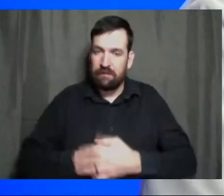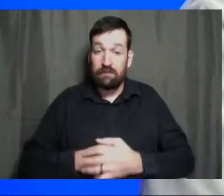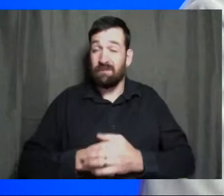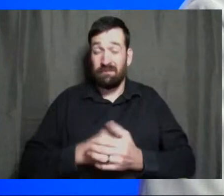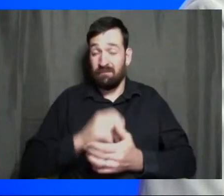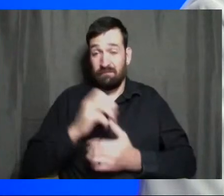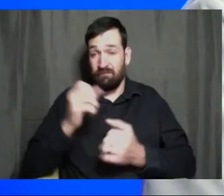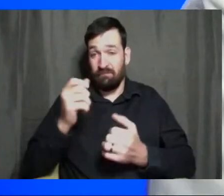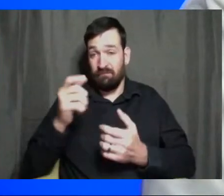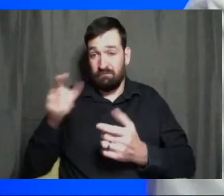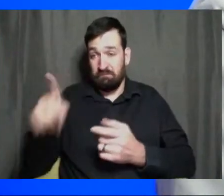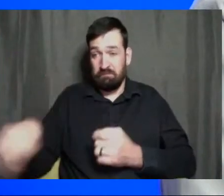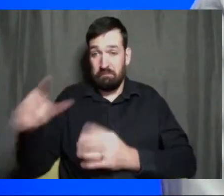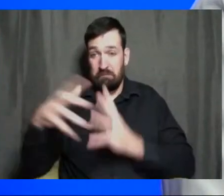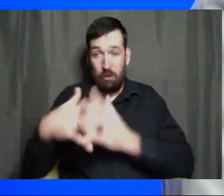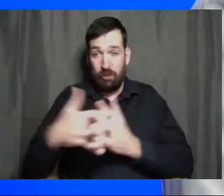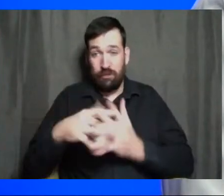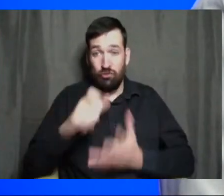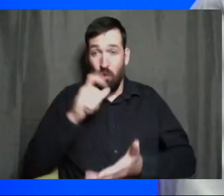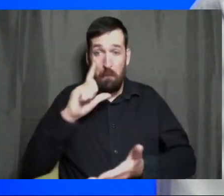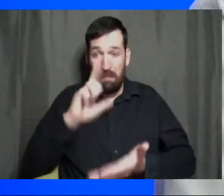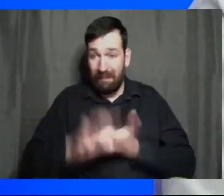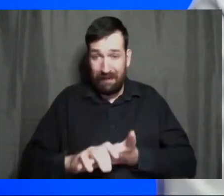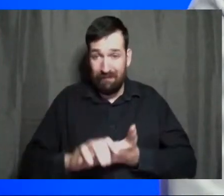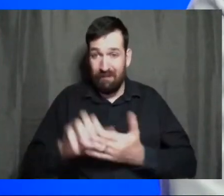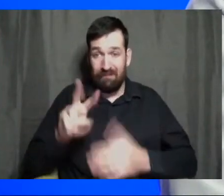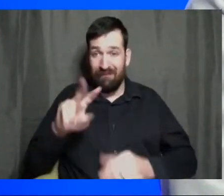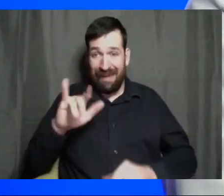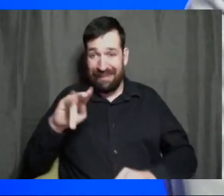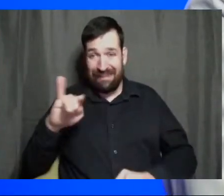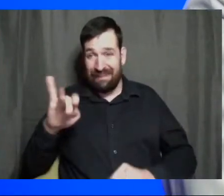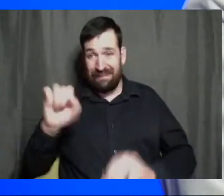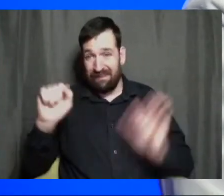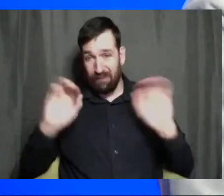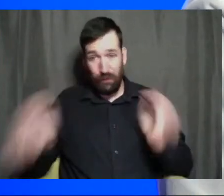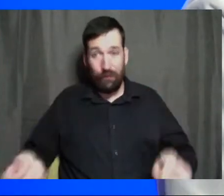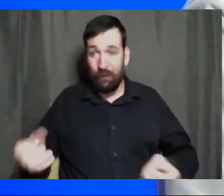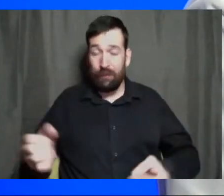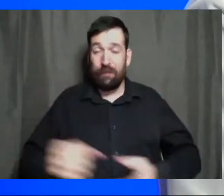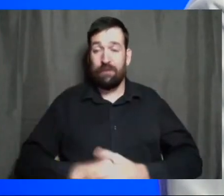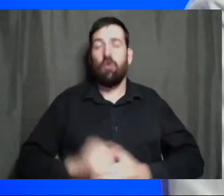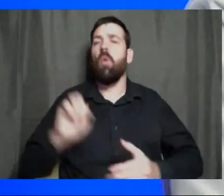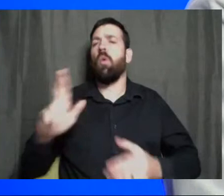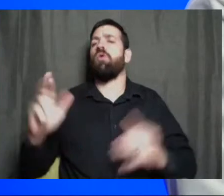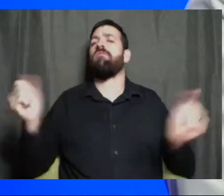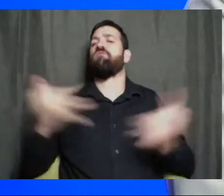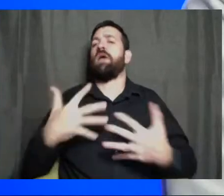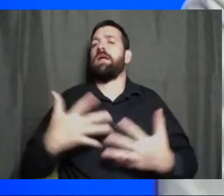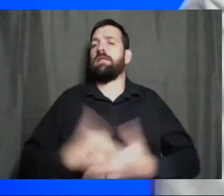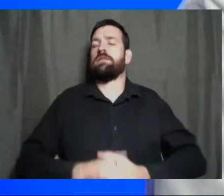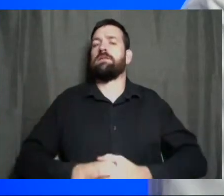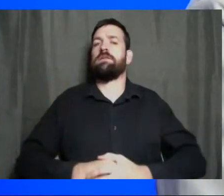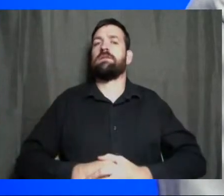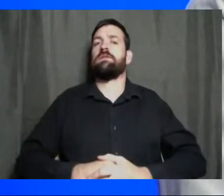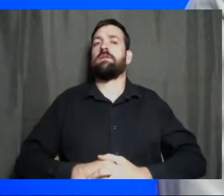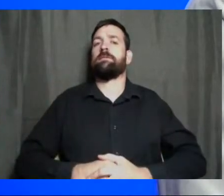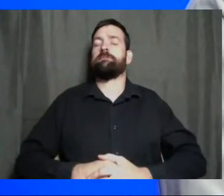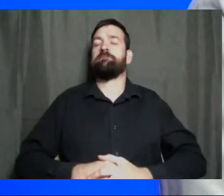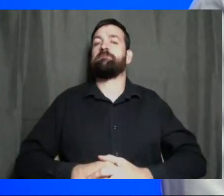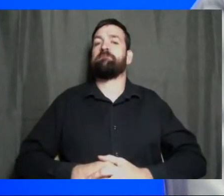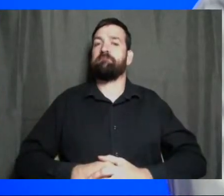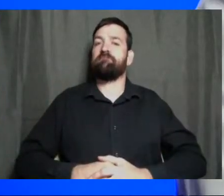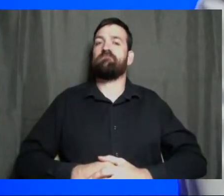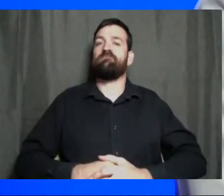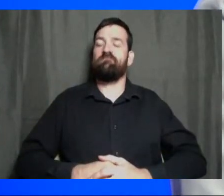the vaccines or are fearful of them. So one thing I've learned is it's really difficult to